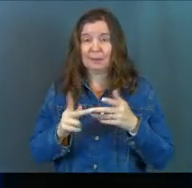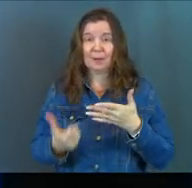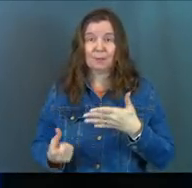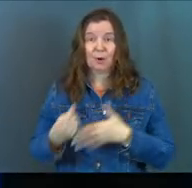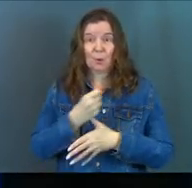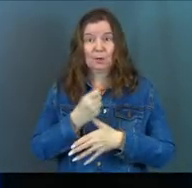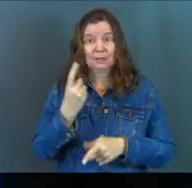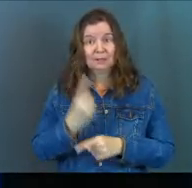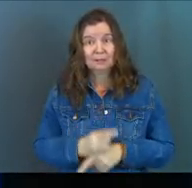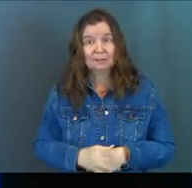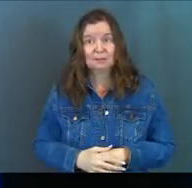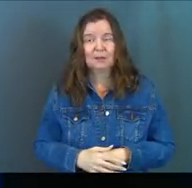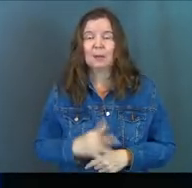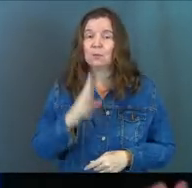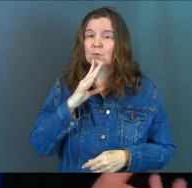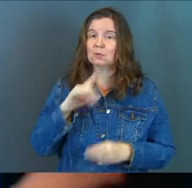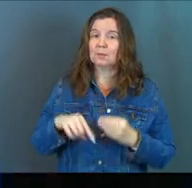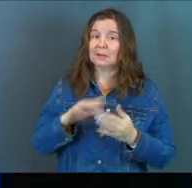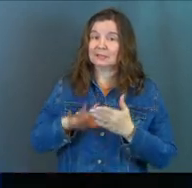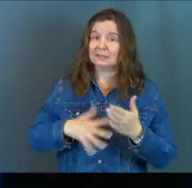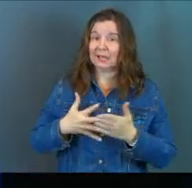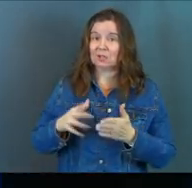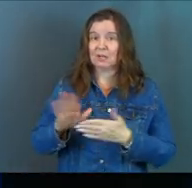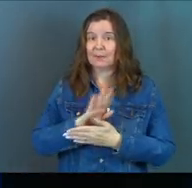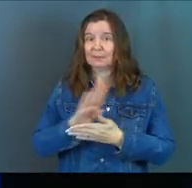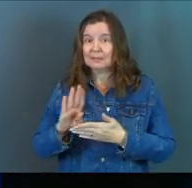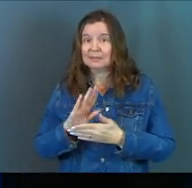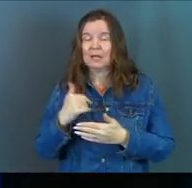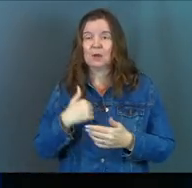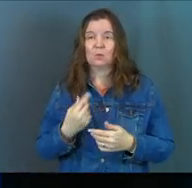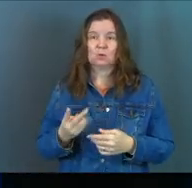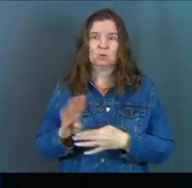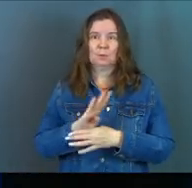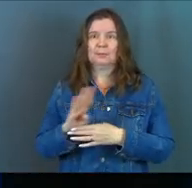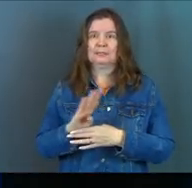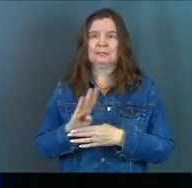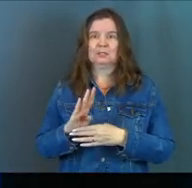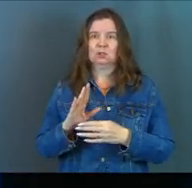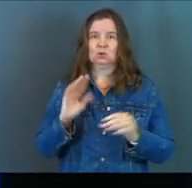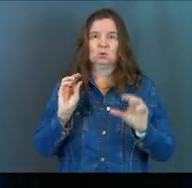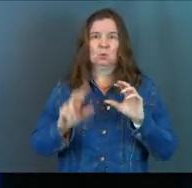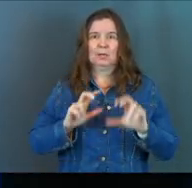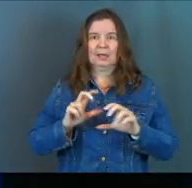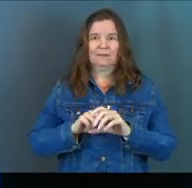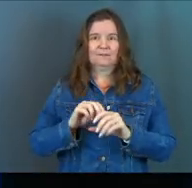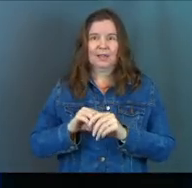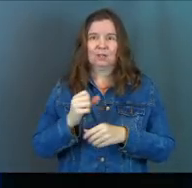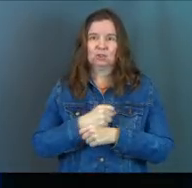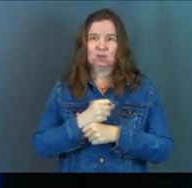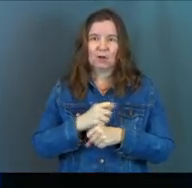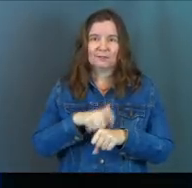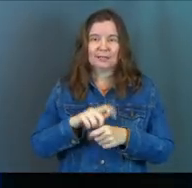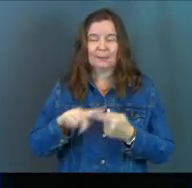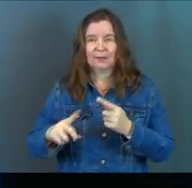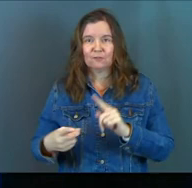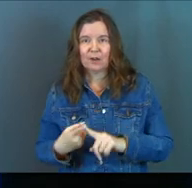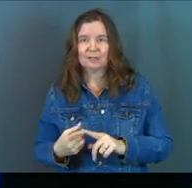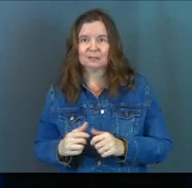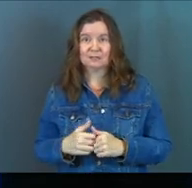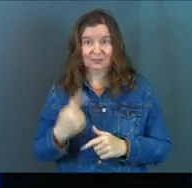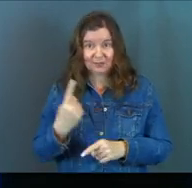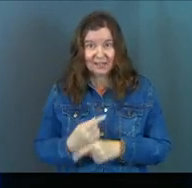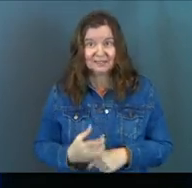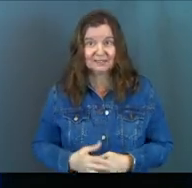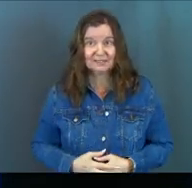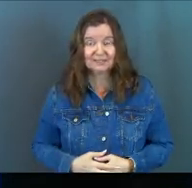priority, isn't it? I mean, we talked about schedules and busyness, and we're too busy to invest coffee time in friends,